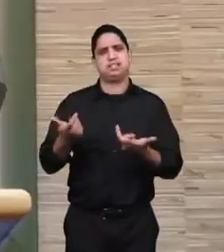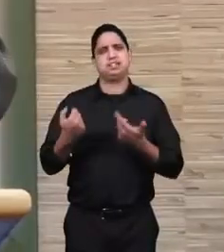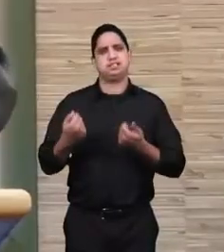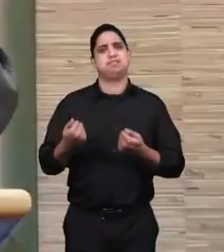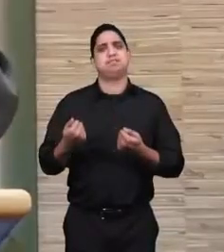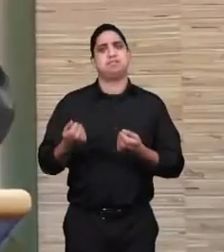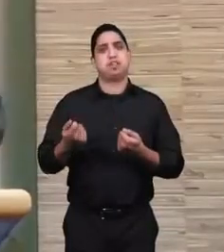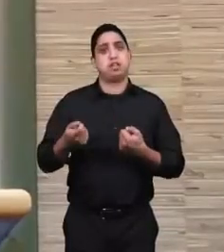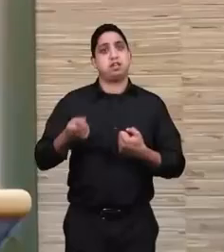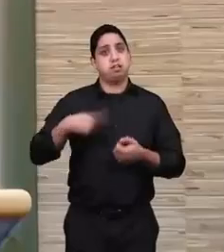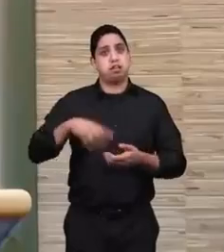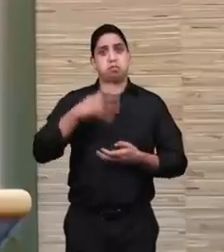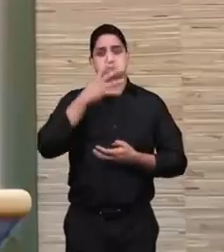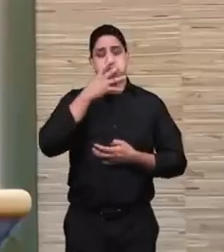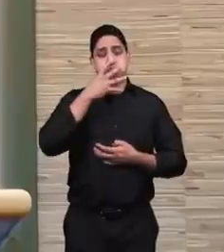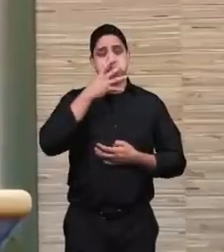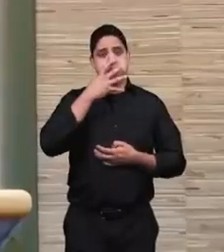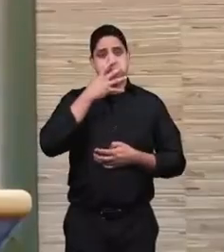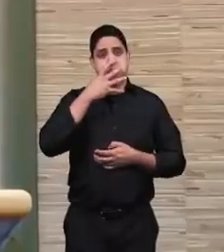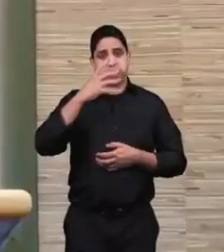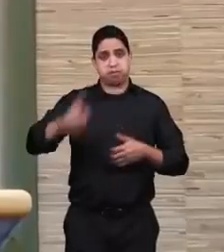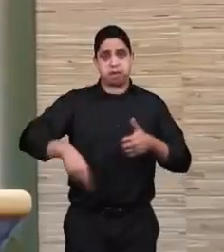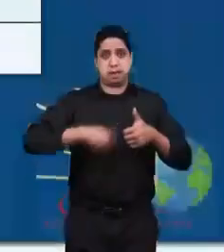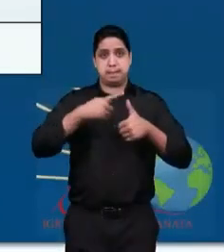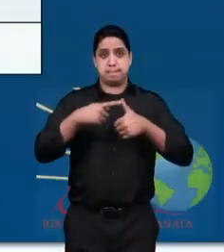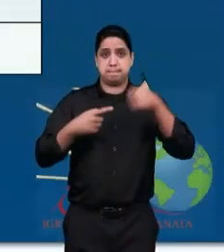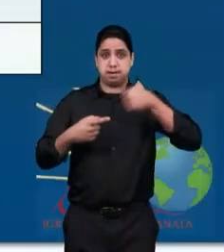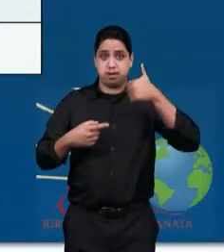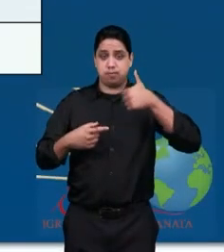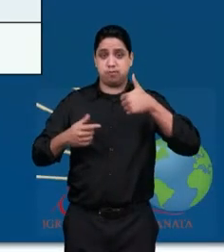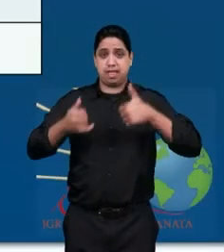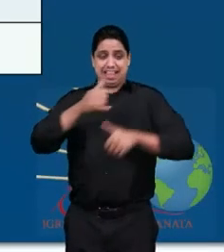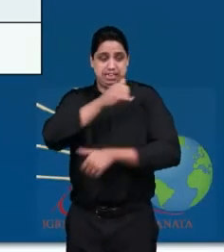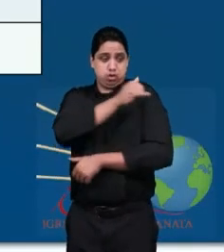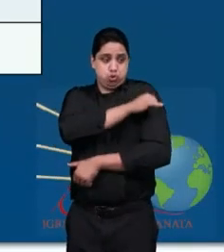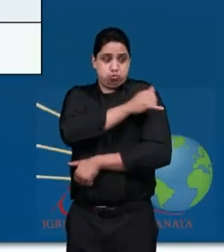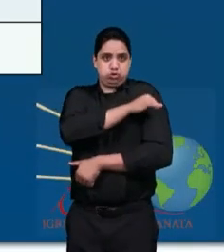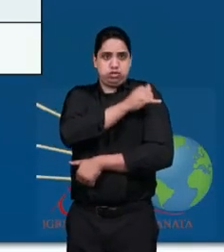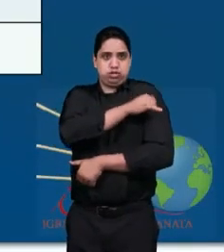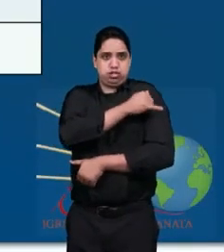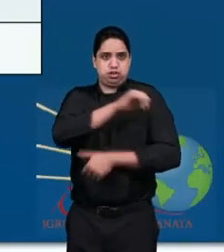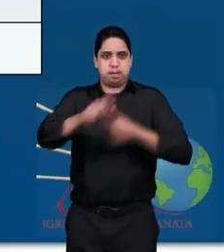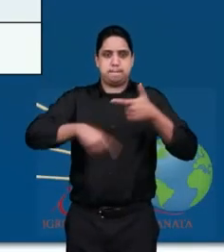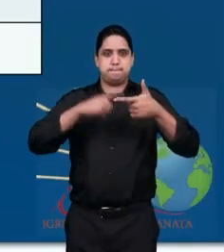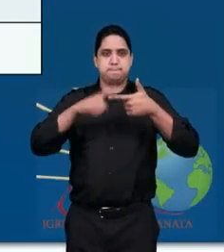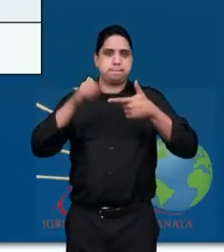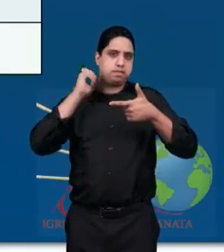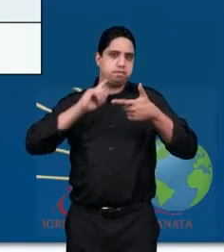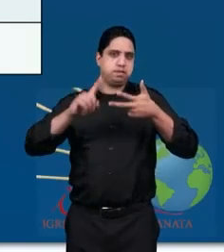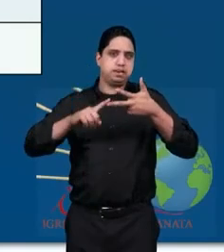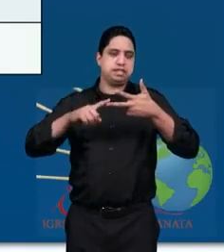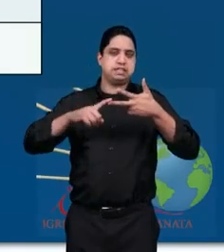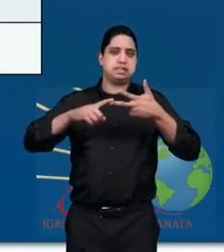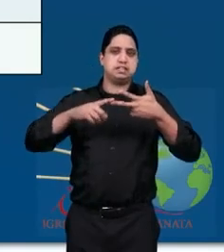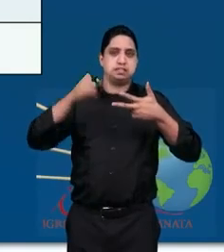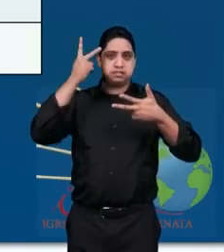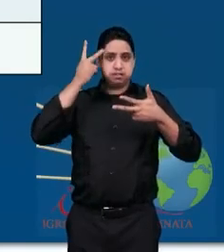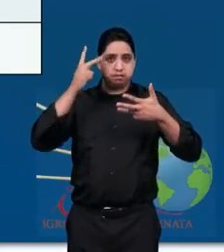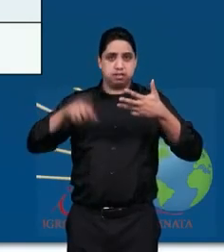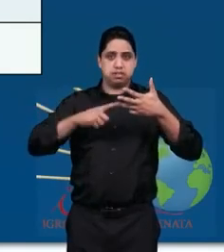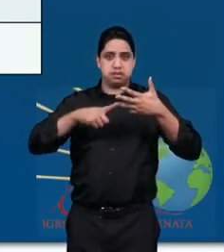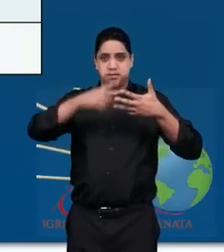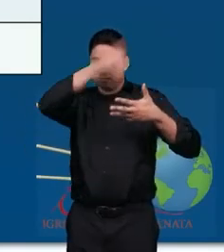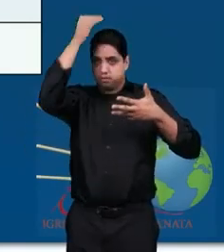remarkable for us. In first place, we have Rio de Janeiro, and then Minas Gerais, São Paulo, fourth place, Espírito